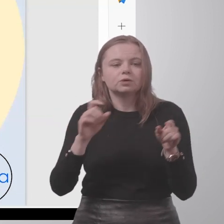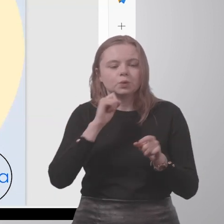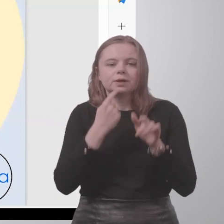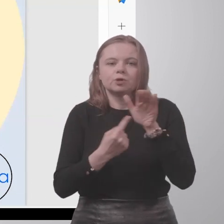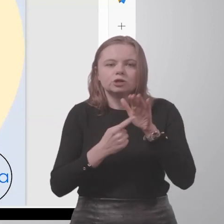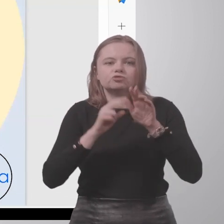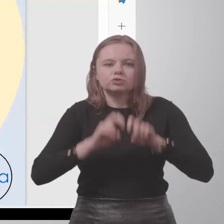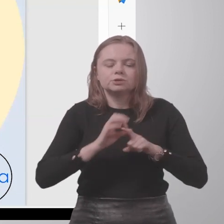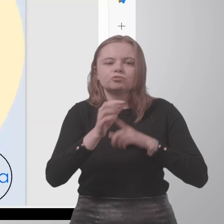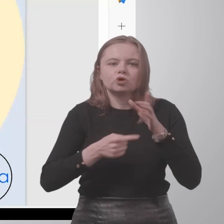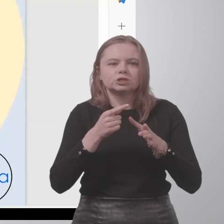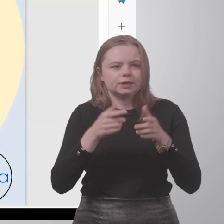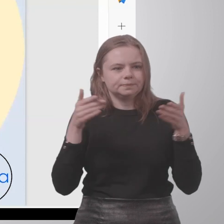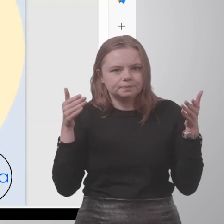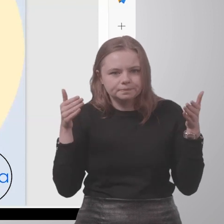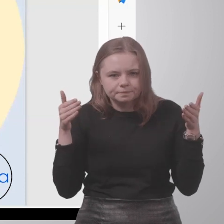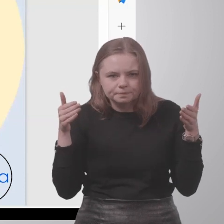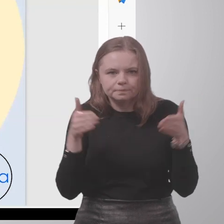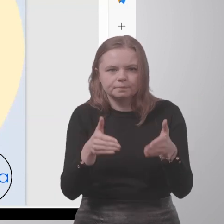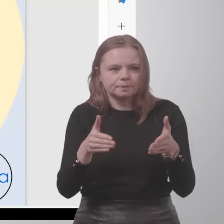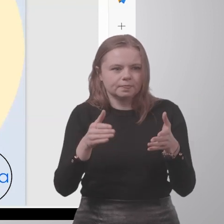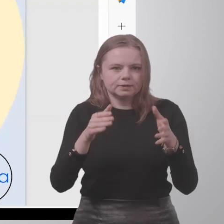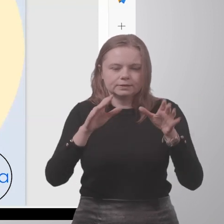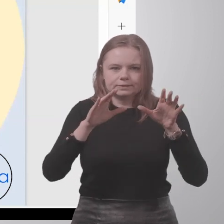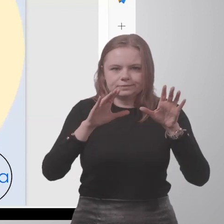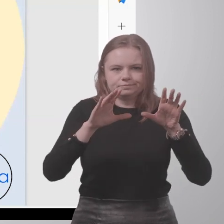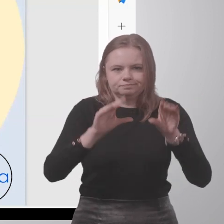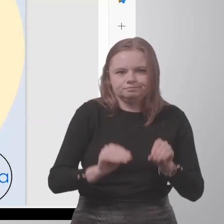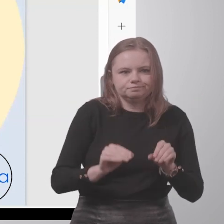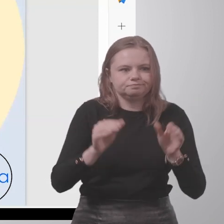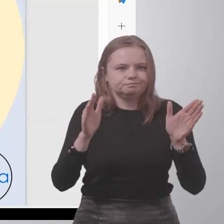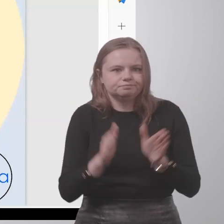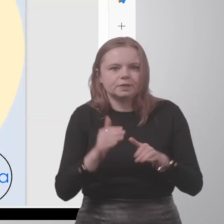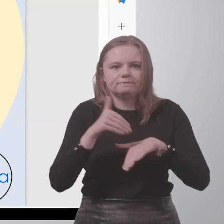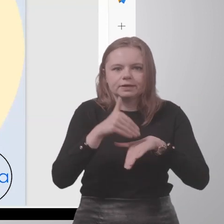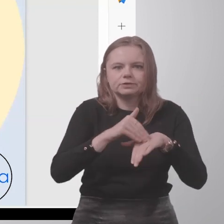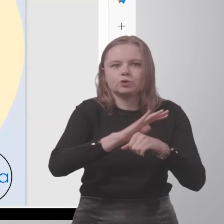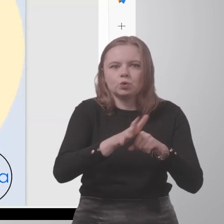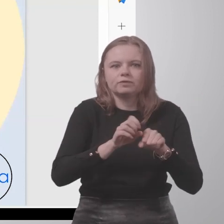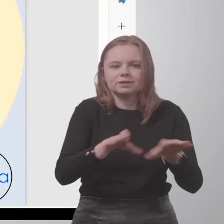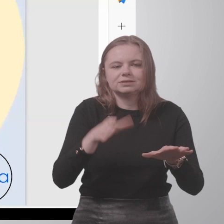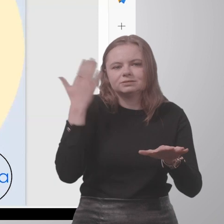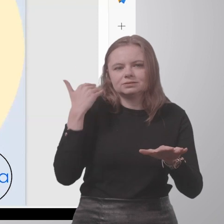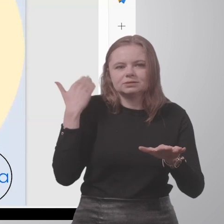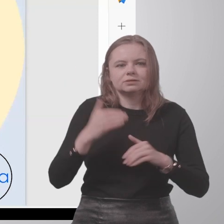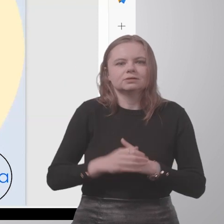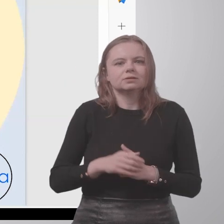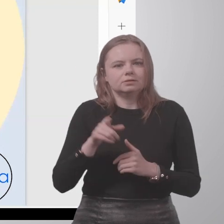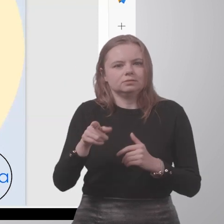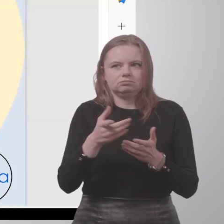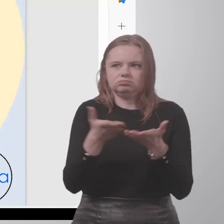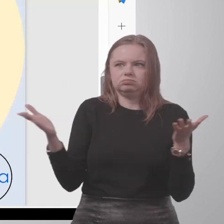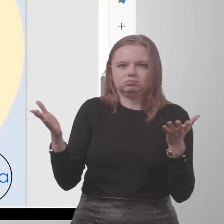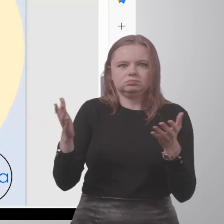will prioritise research projects that focus on mitigating the effects of COVID-19 and public health measures and inequalities across